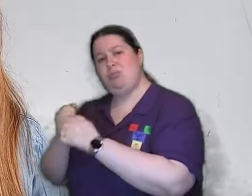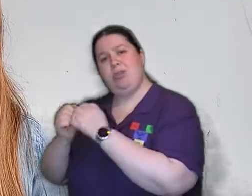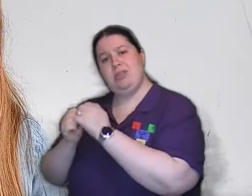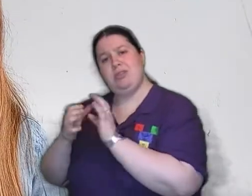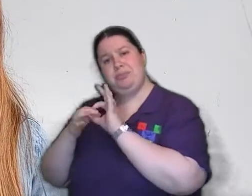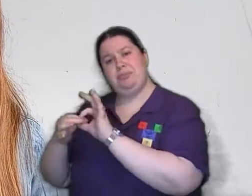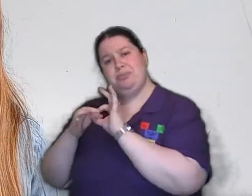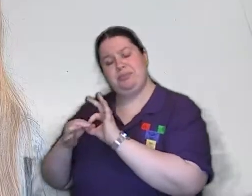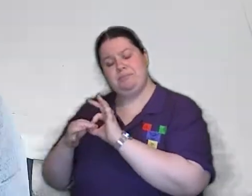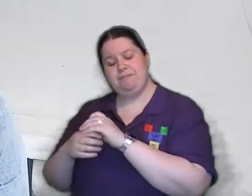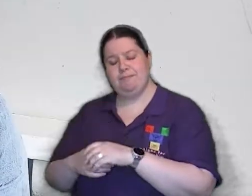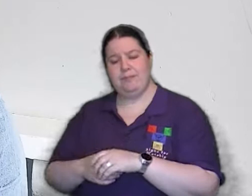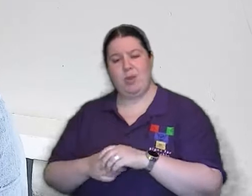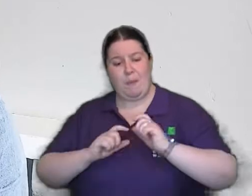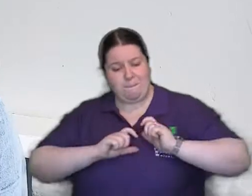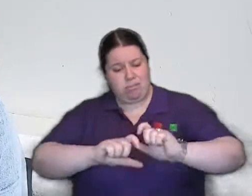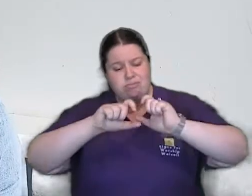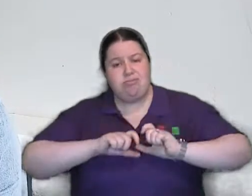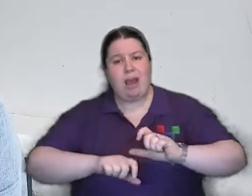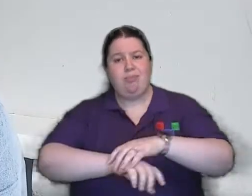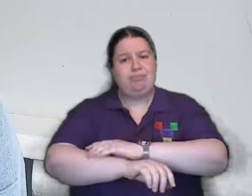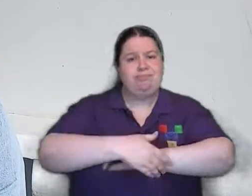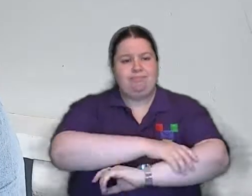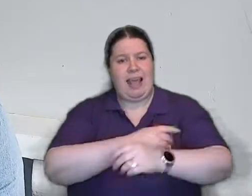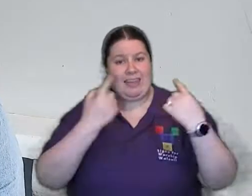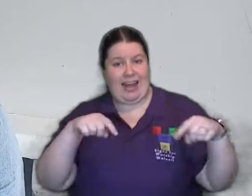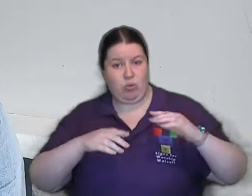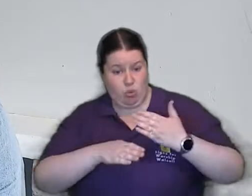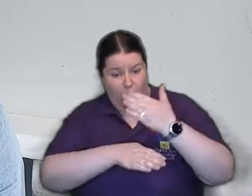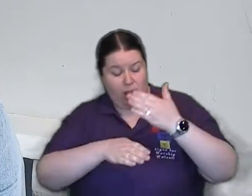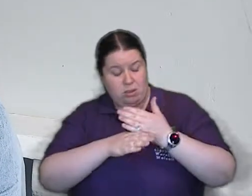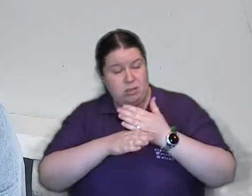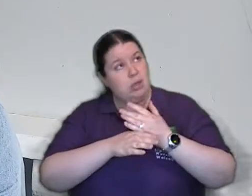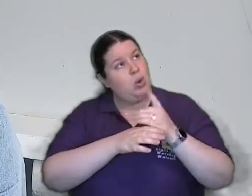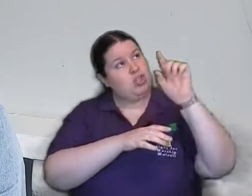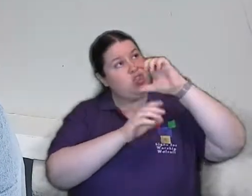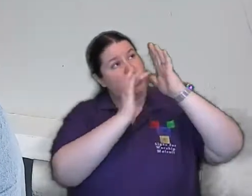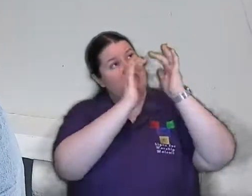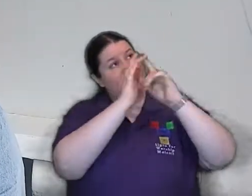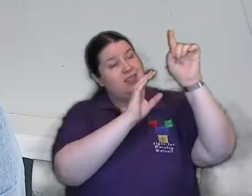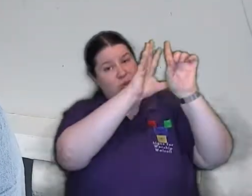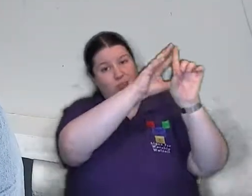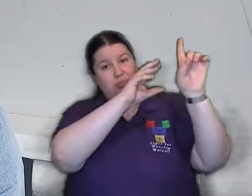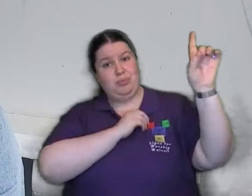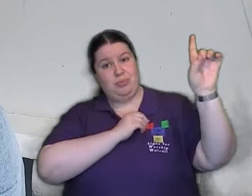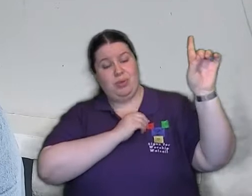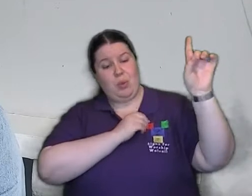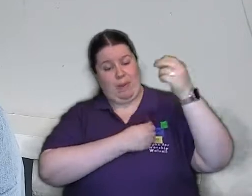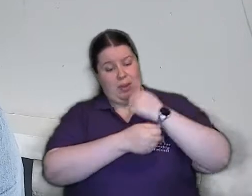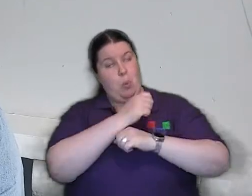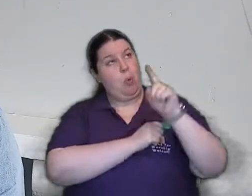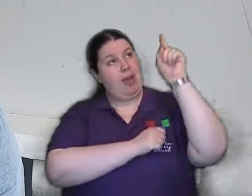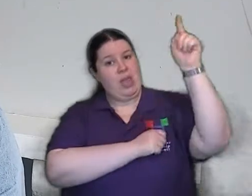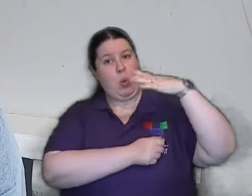as they were reconciled. When perseverance does its work, we become more like Jesus and we step